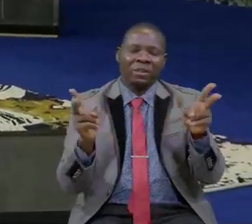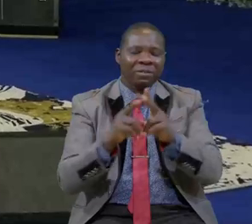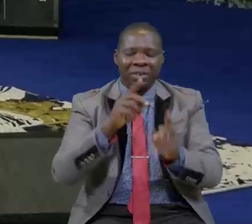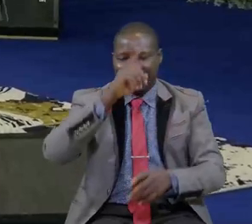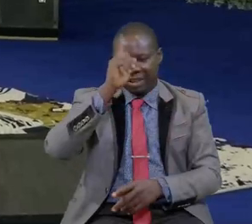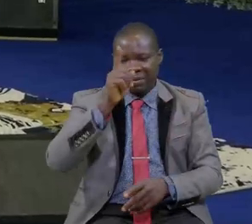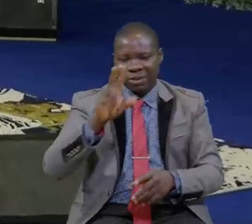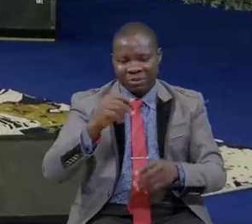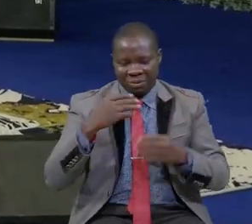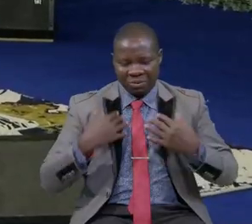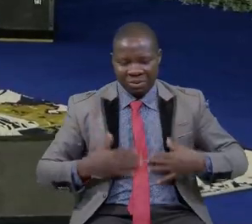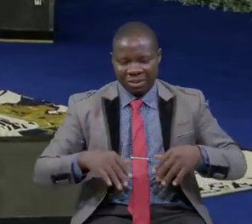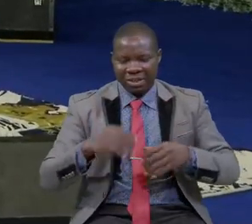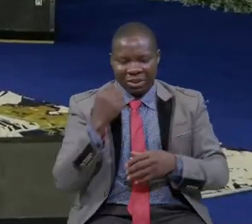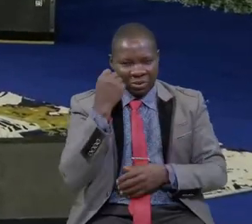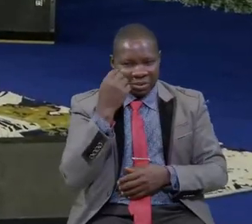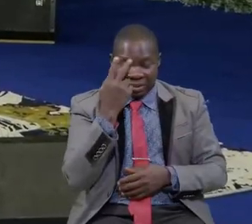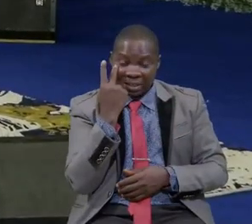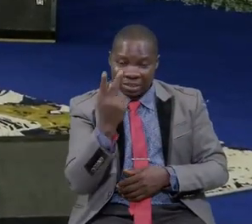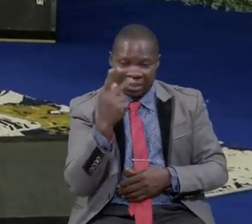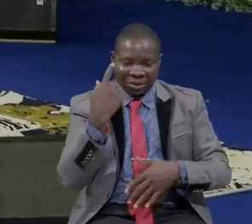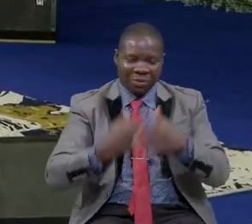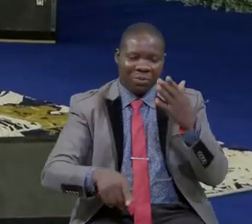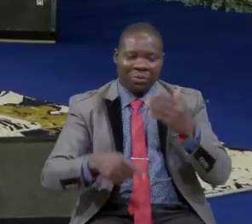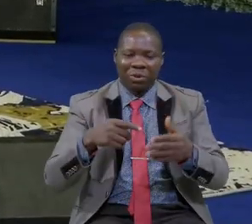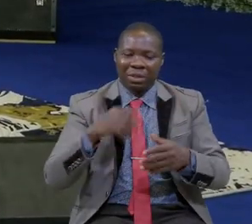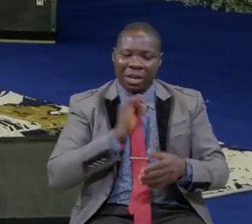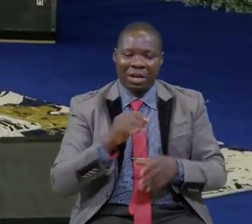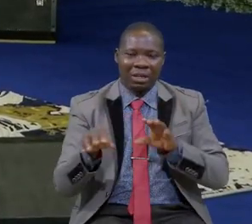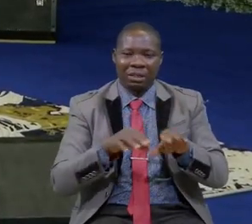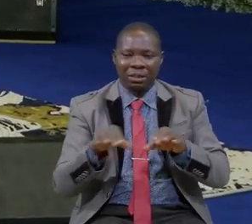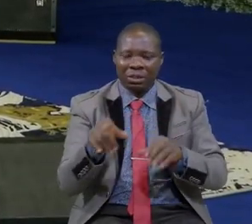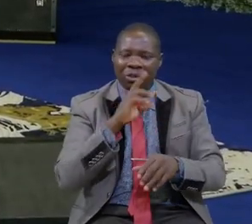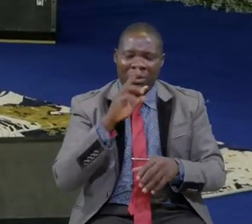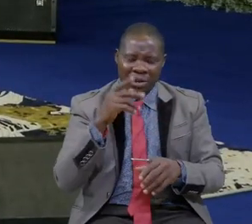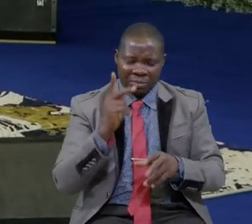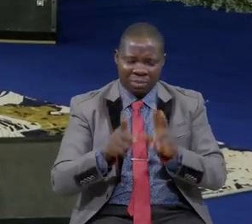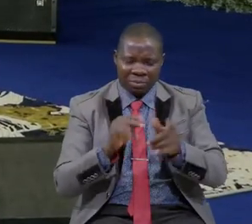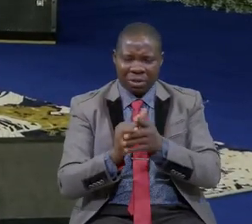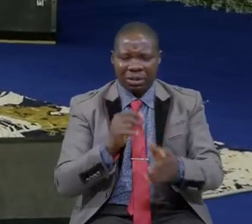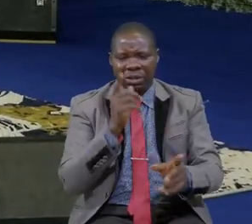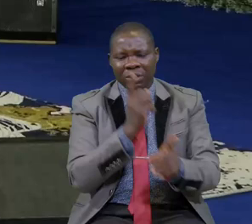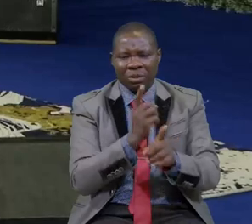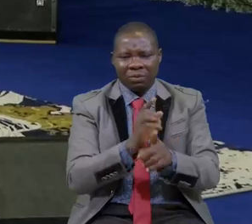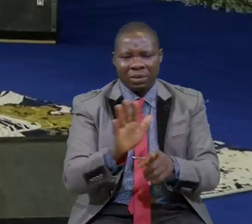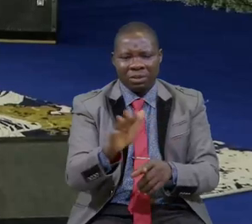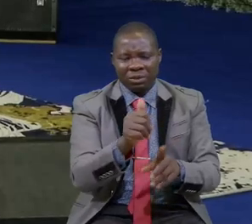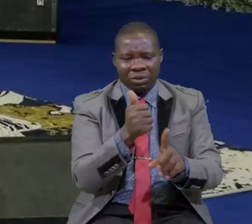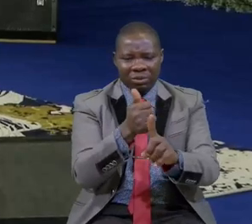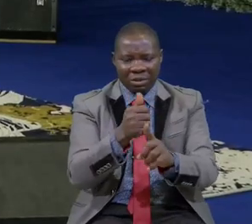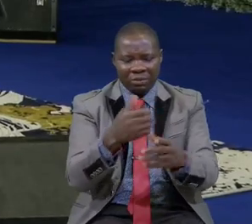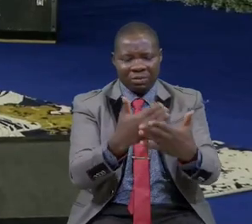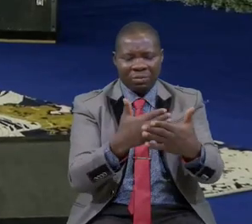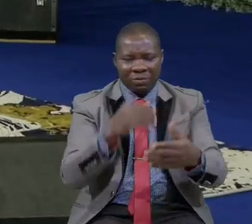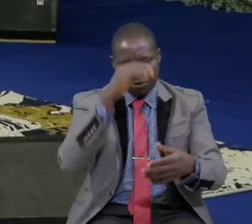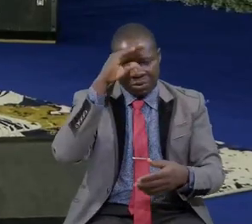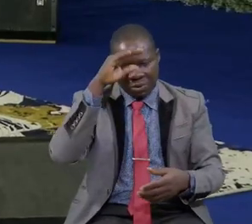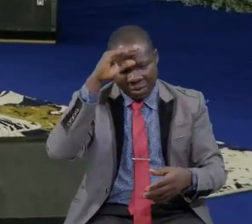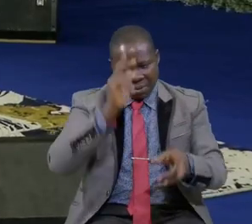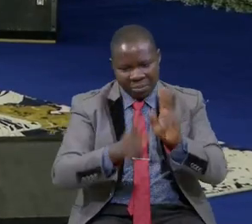discovers. Yeah, they will justify yourselves before men, but God knows your heart. Then